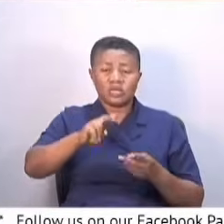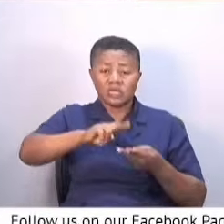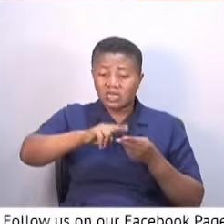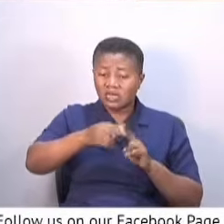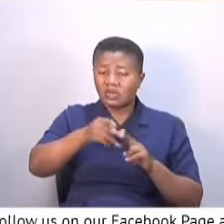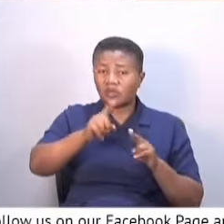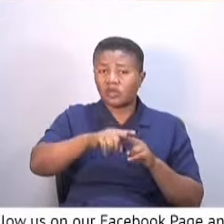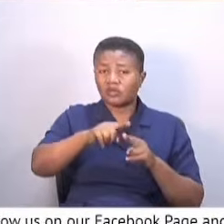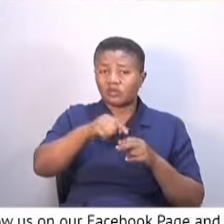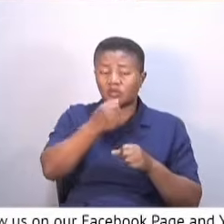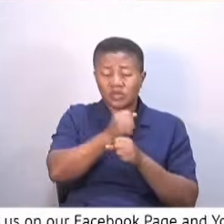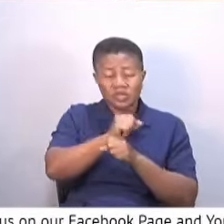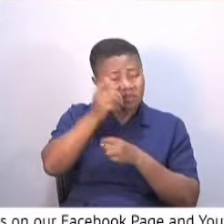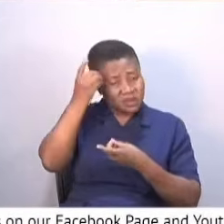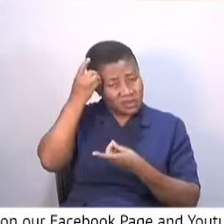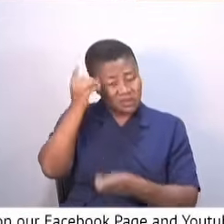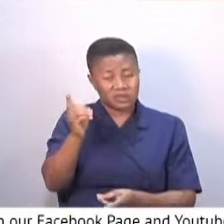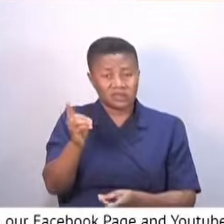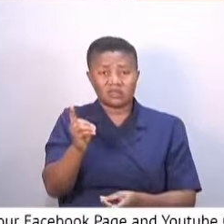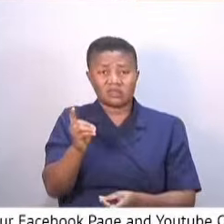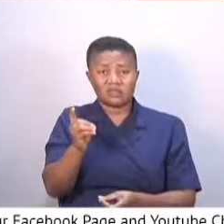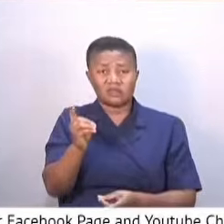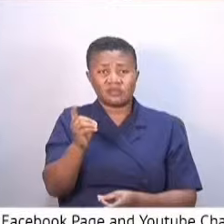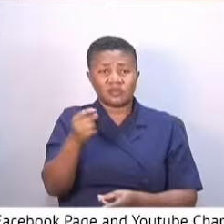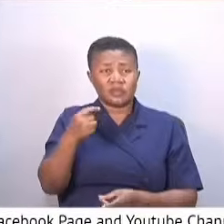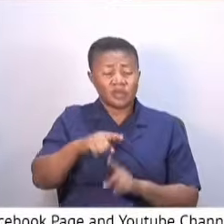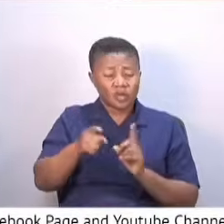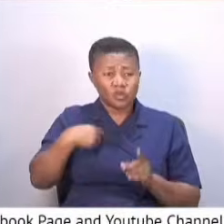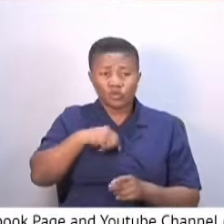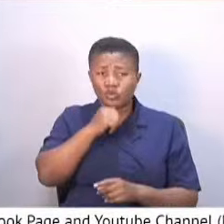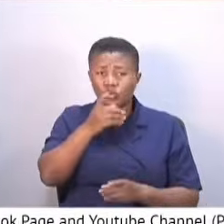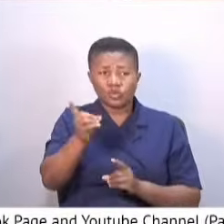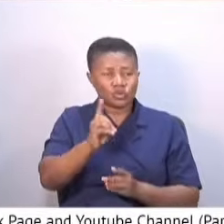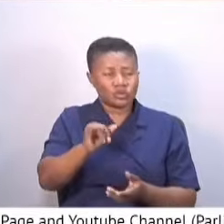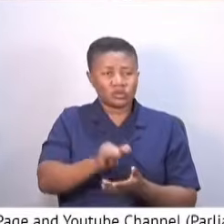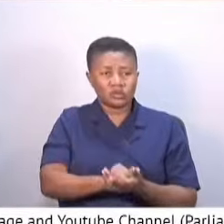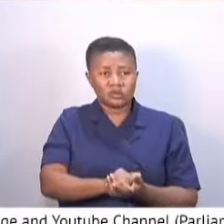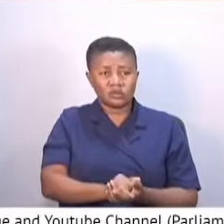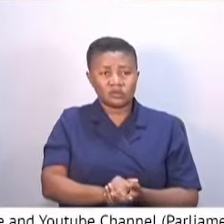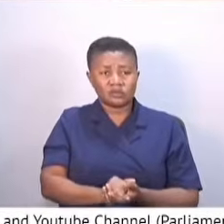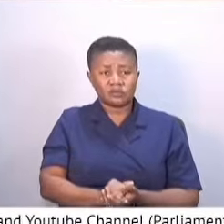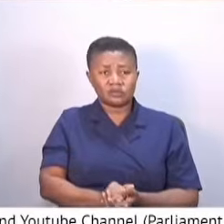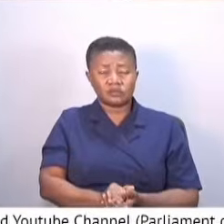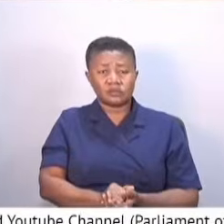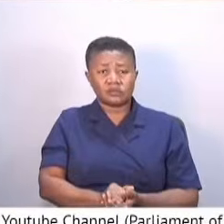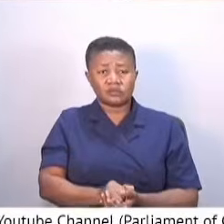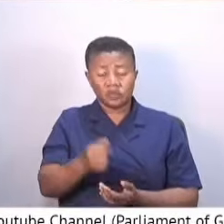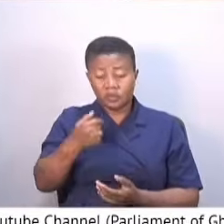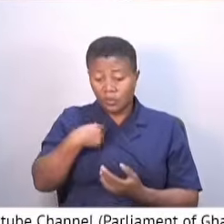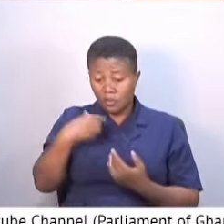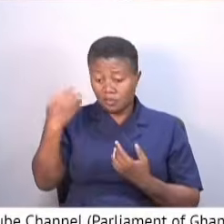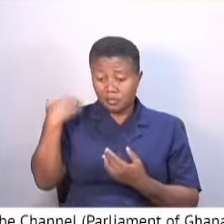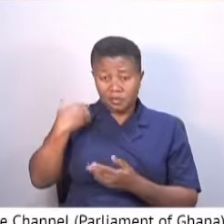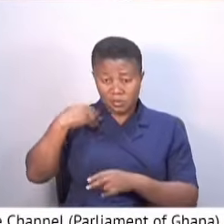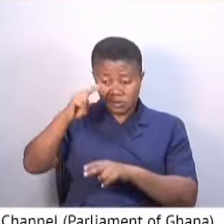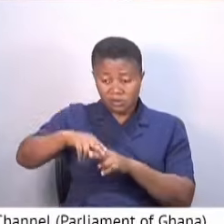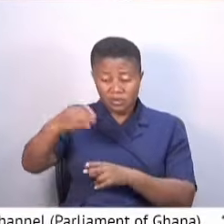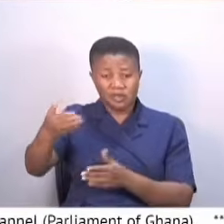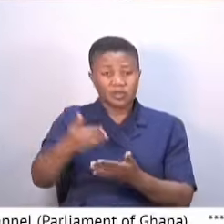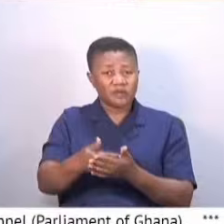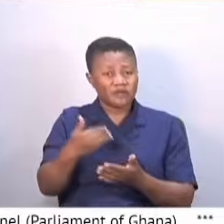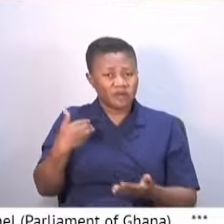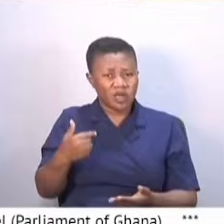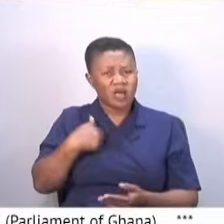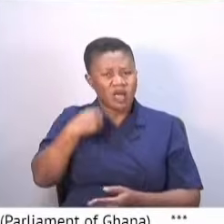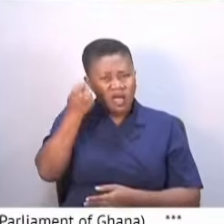a decision-making quorum on things that we want to do, but that we don't want to do that. So I am giving you an advice. I have been a deputy majority whip before,